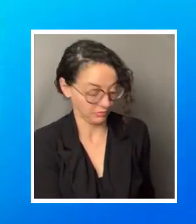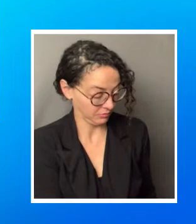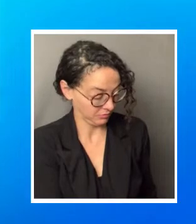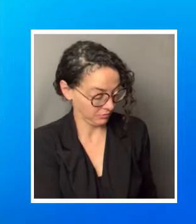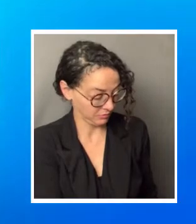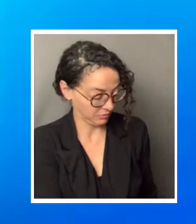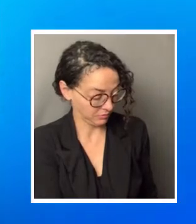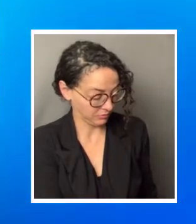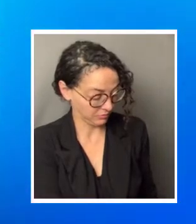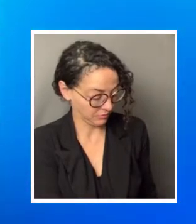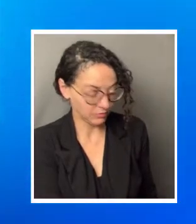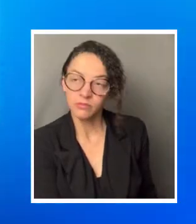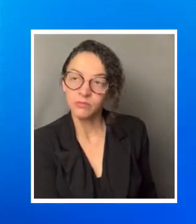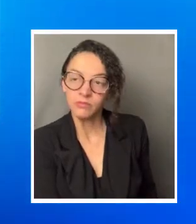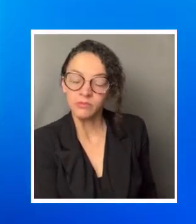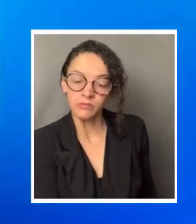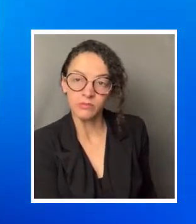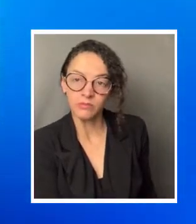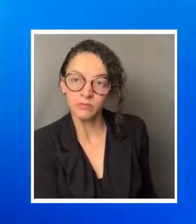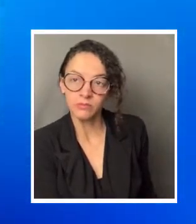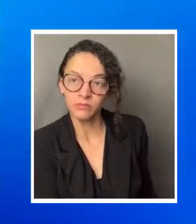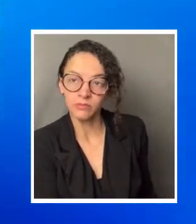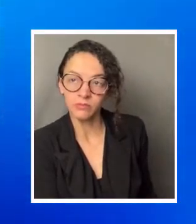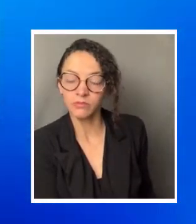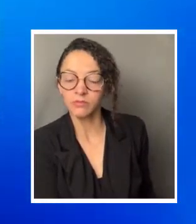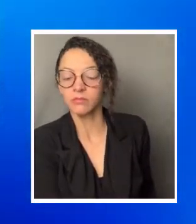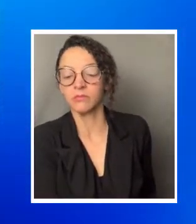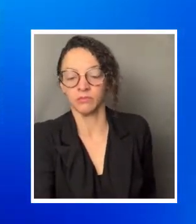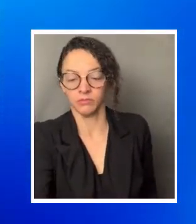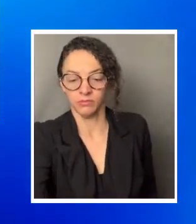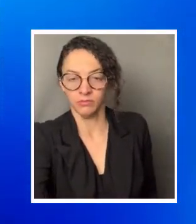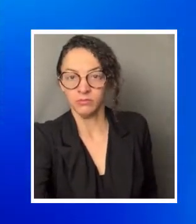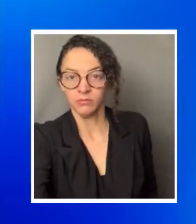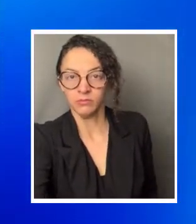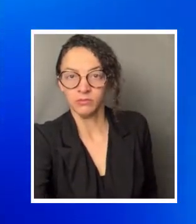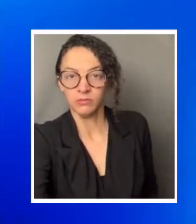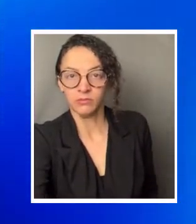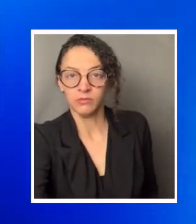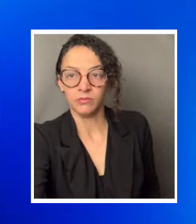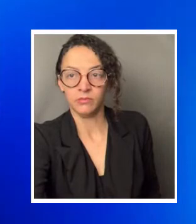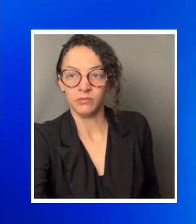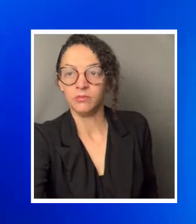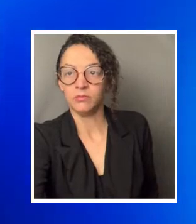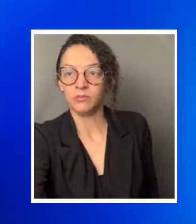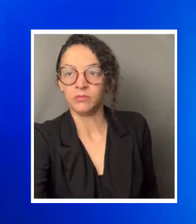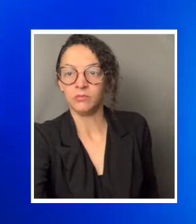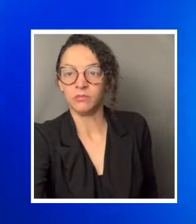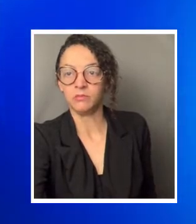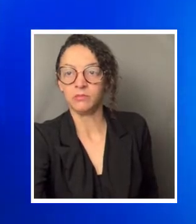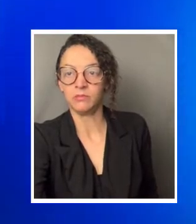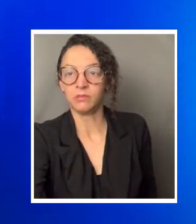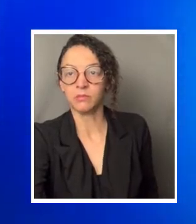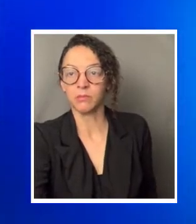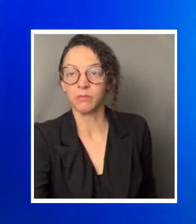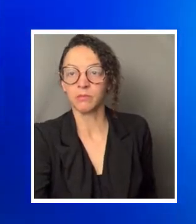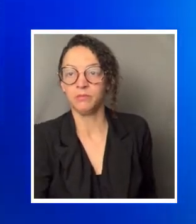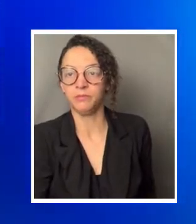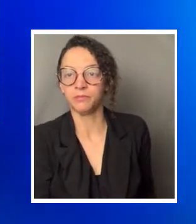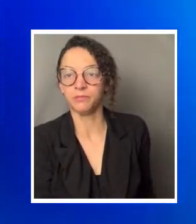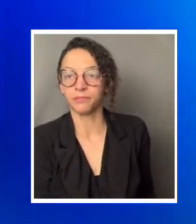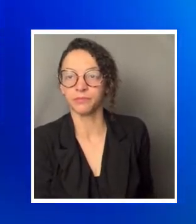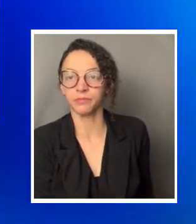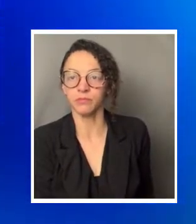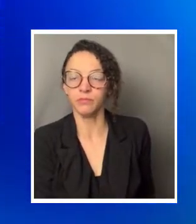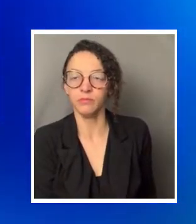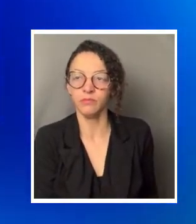up that auxiliary screen. So the two are signing at the same time. And then eventually you just take the one down. And that's how they do it. But